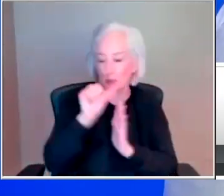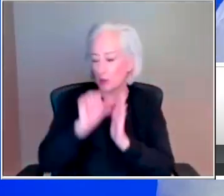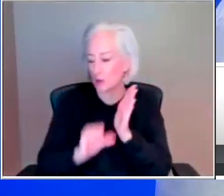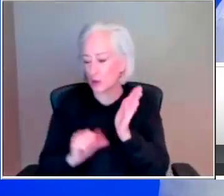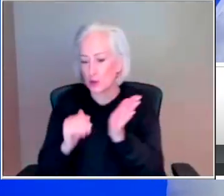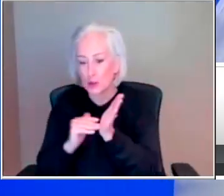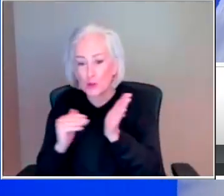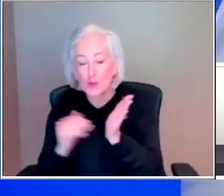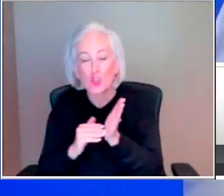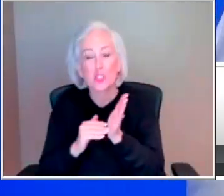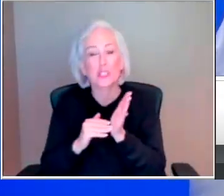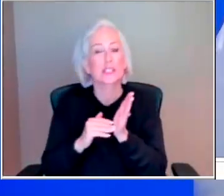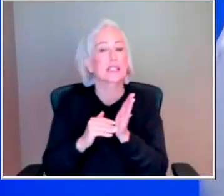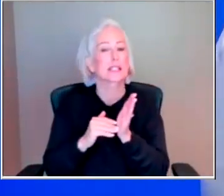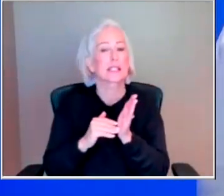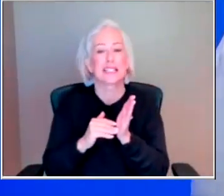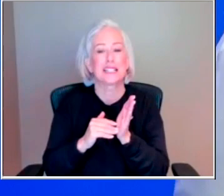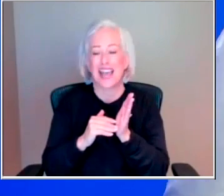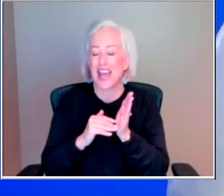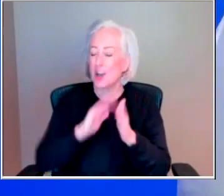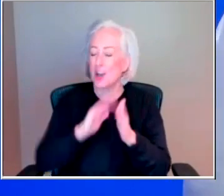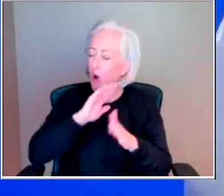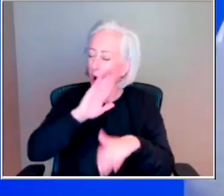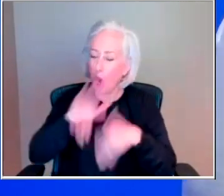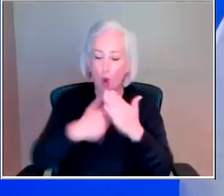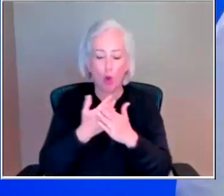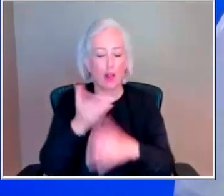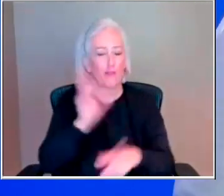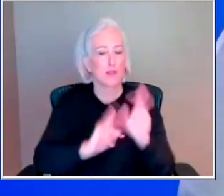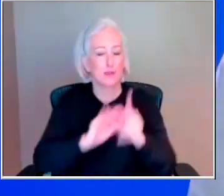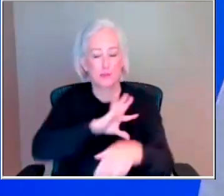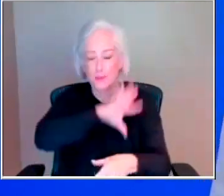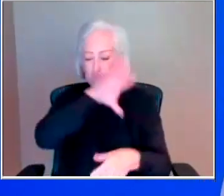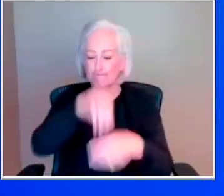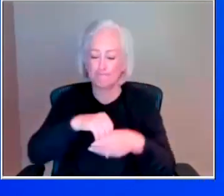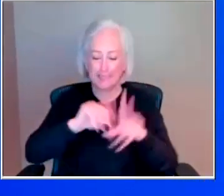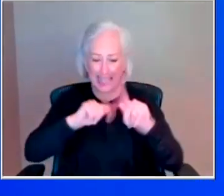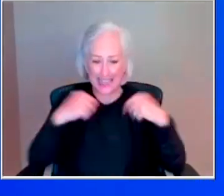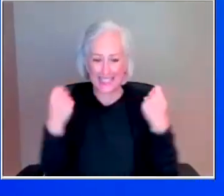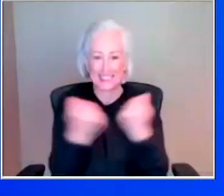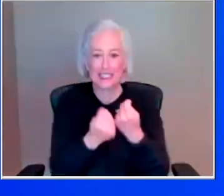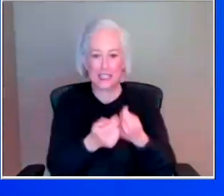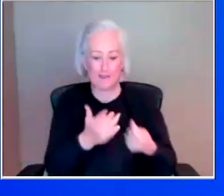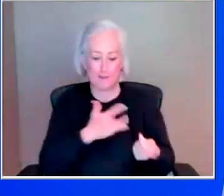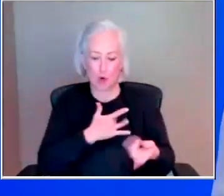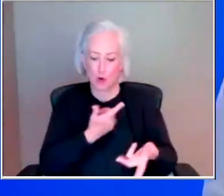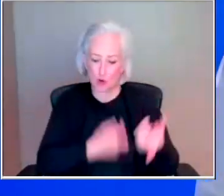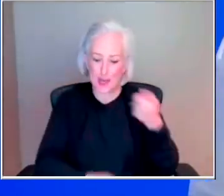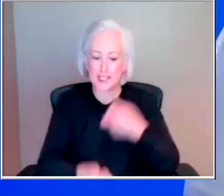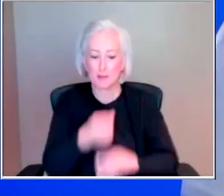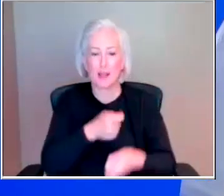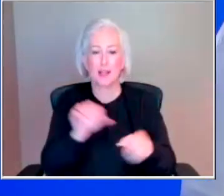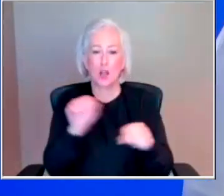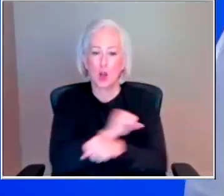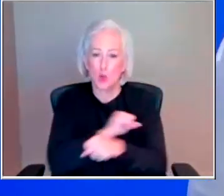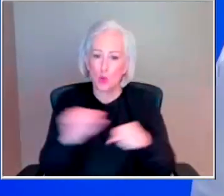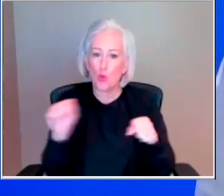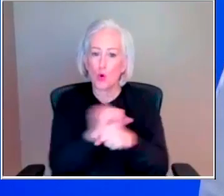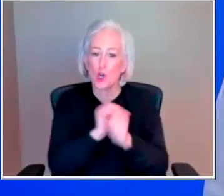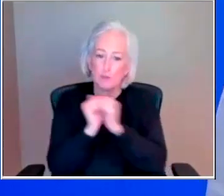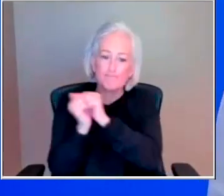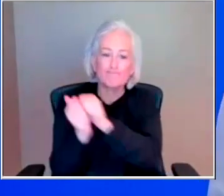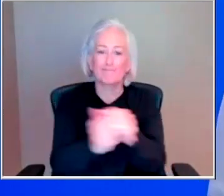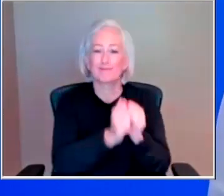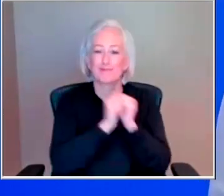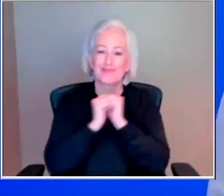and the whole transplant team itself is very solid. We work hard together, and so glad to